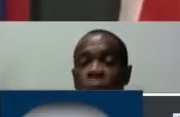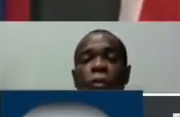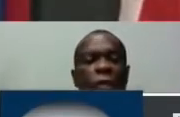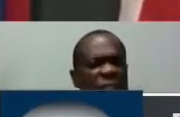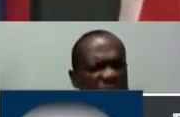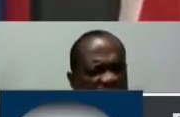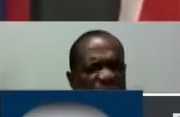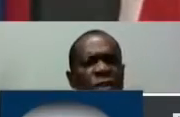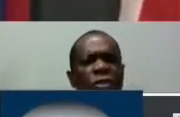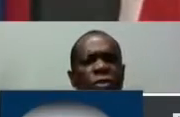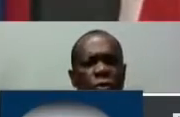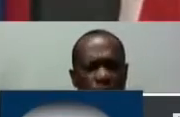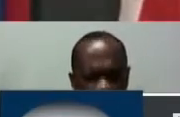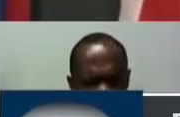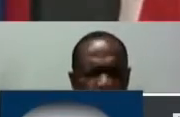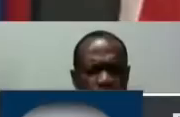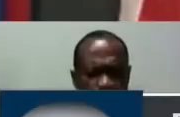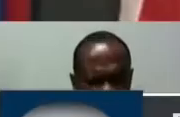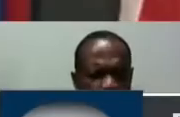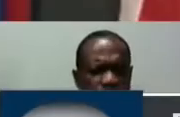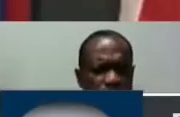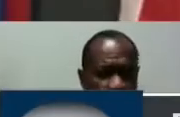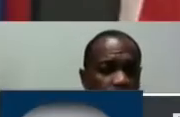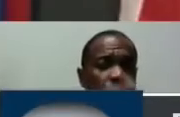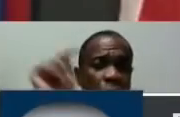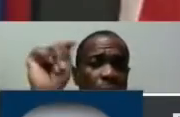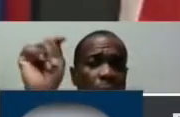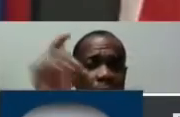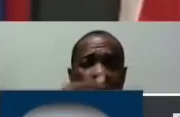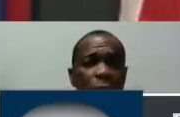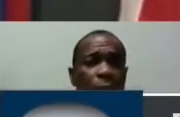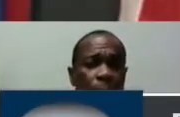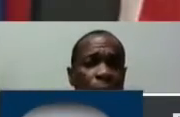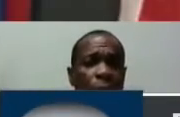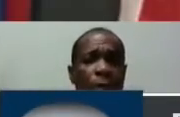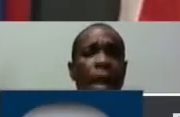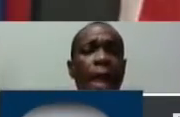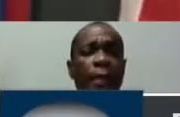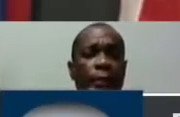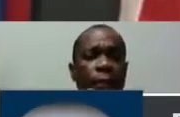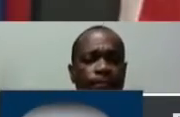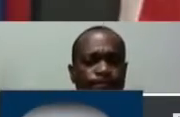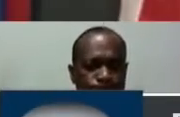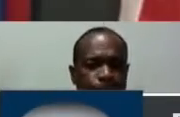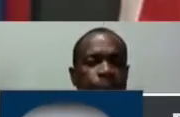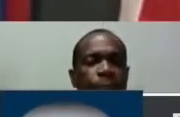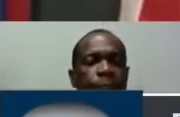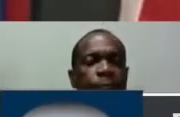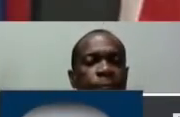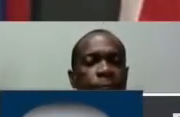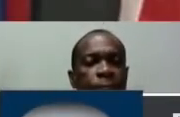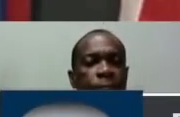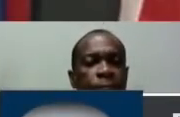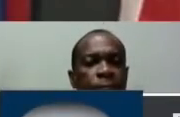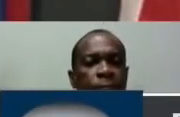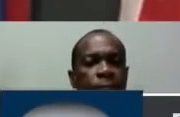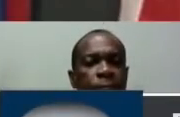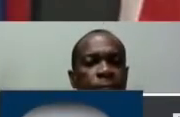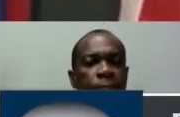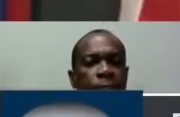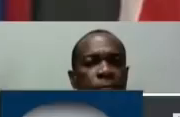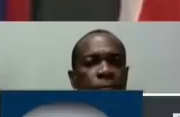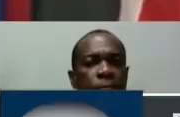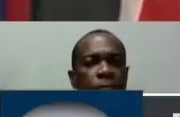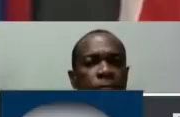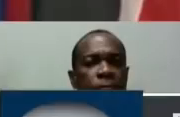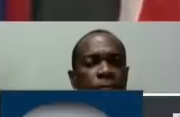constant review and care for all of 2020. And having been an integral part of the RHA